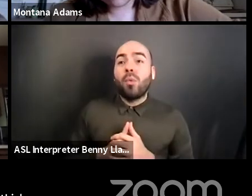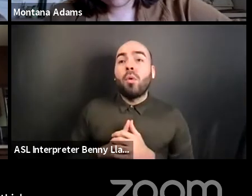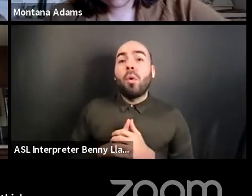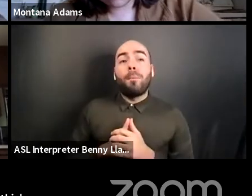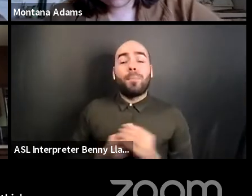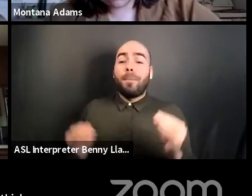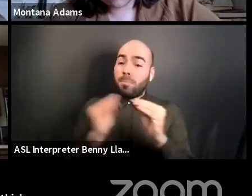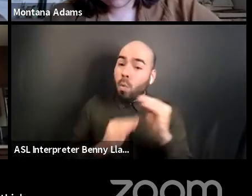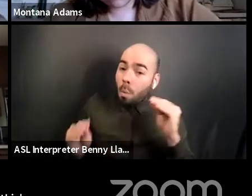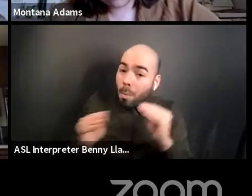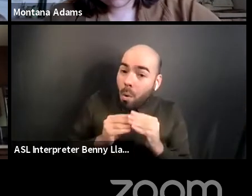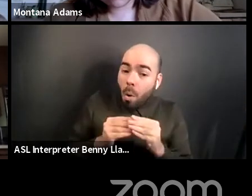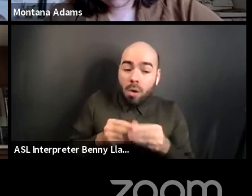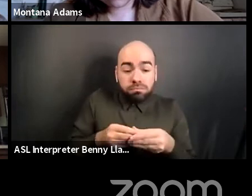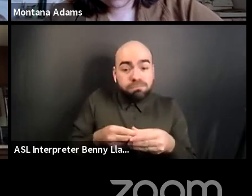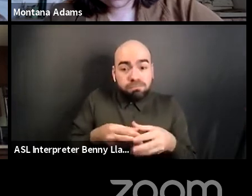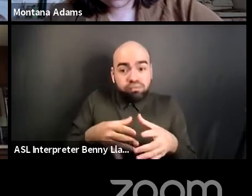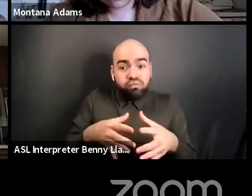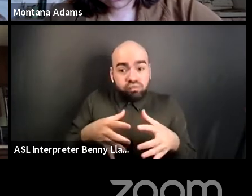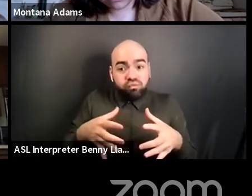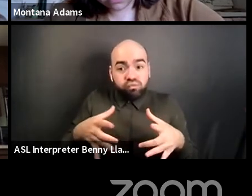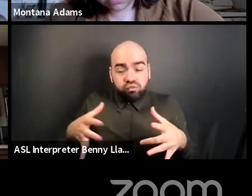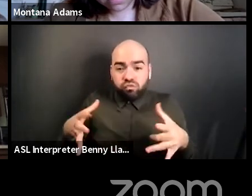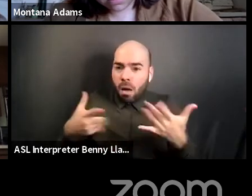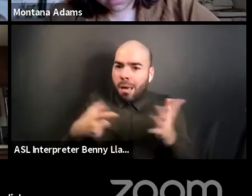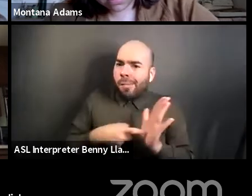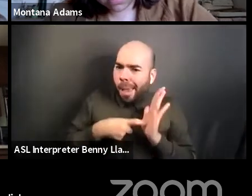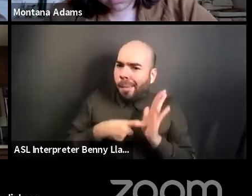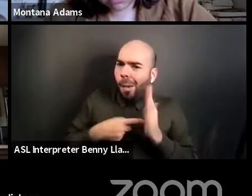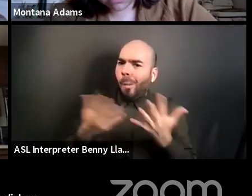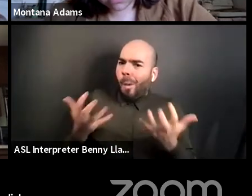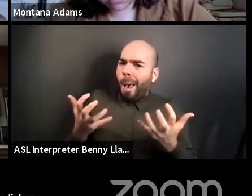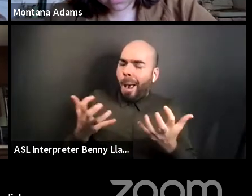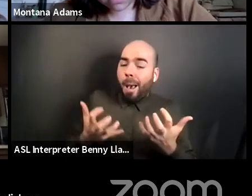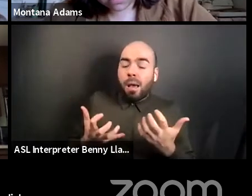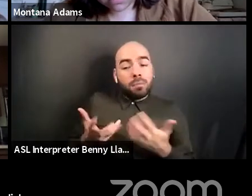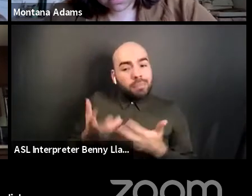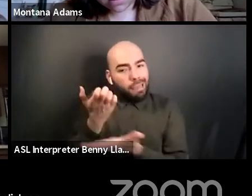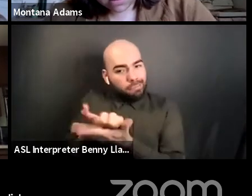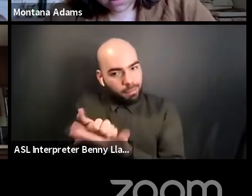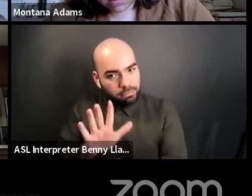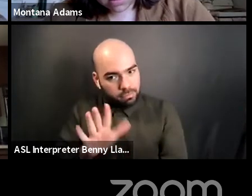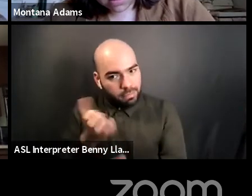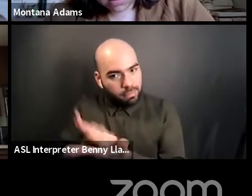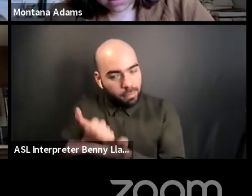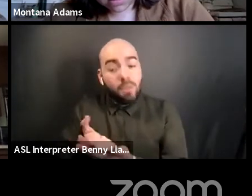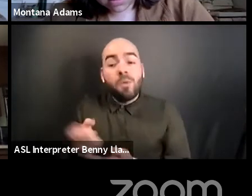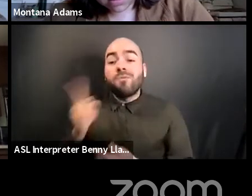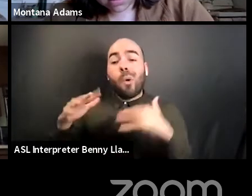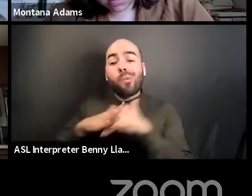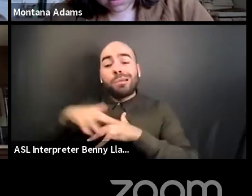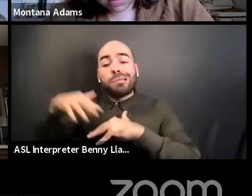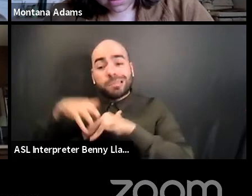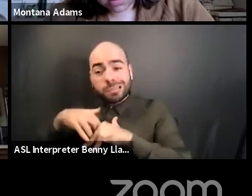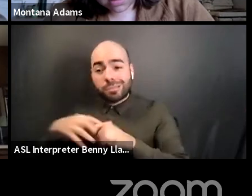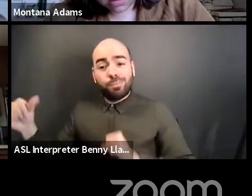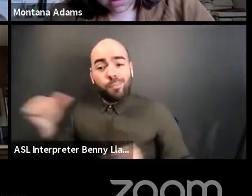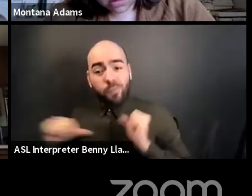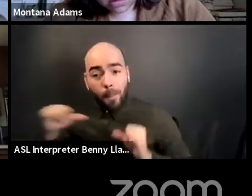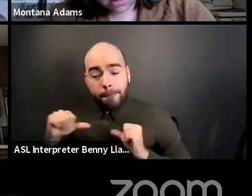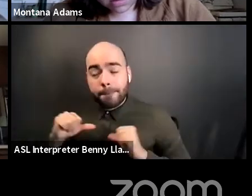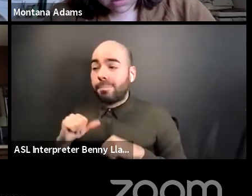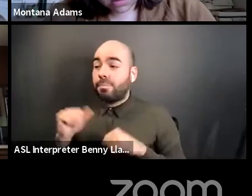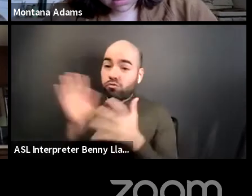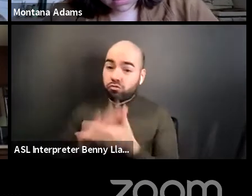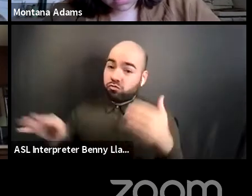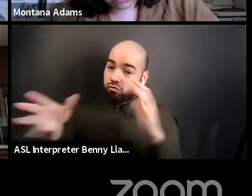demand economically for Indigenous storytelling and for Indigenous performance grows, we have